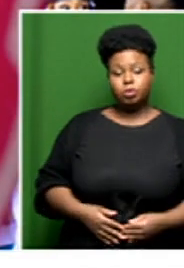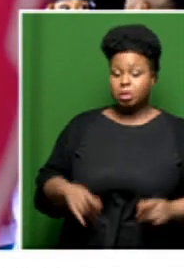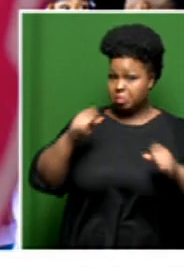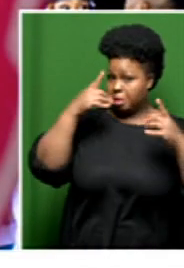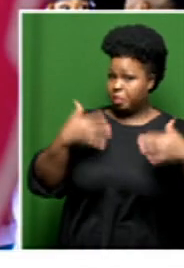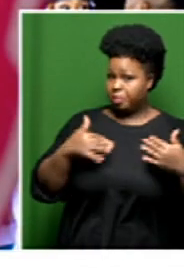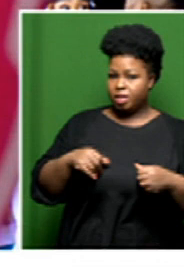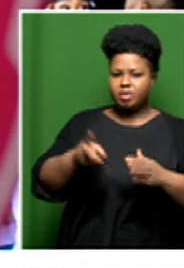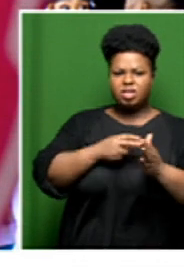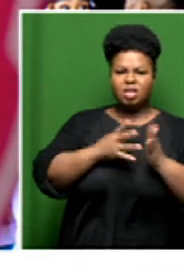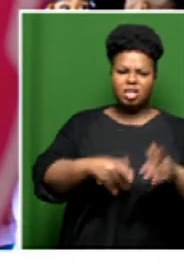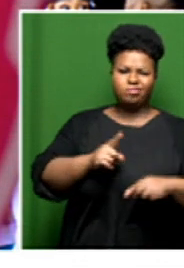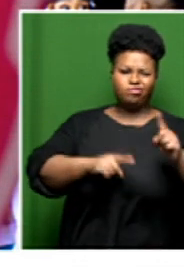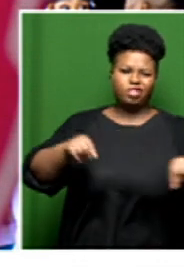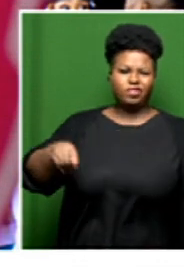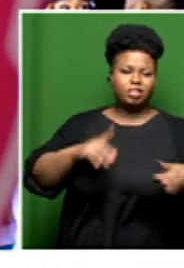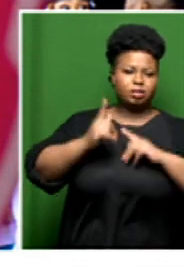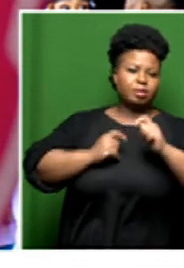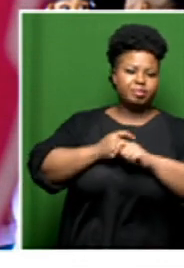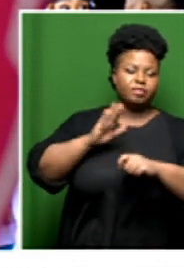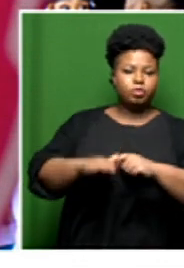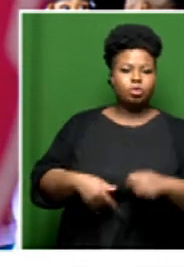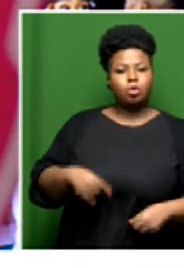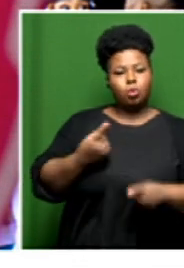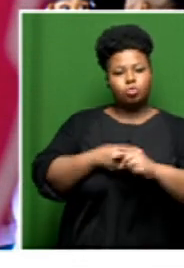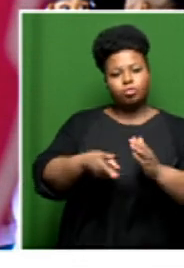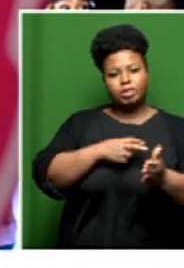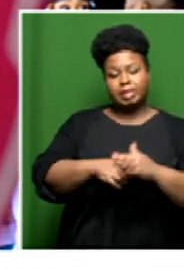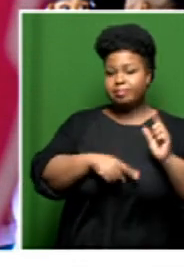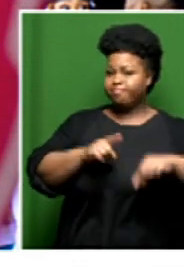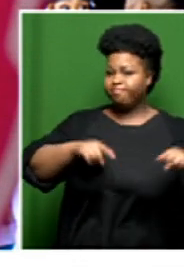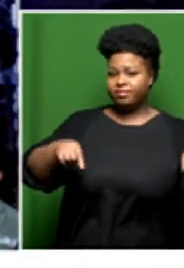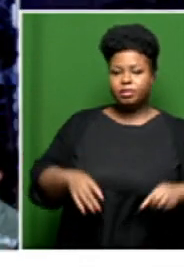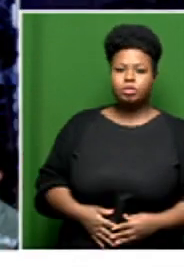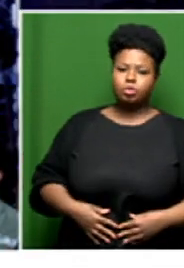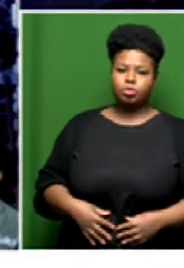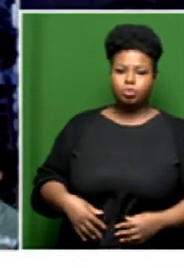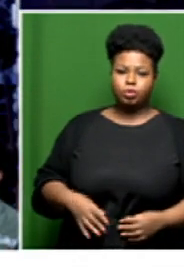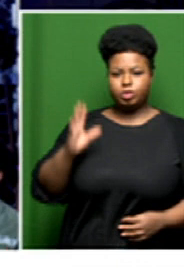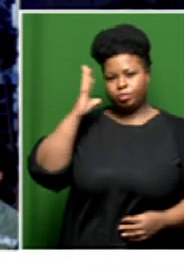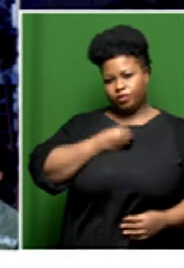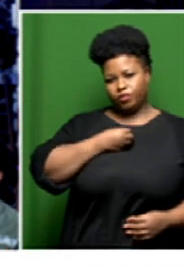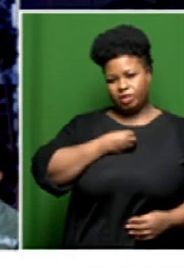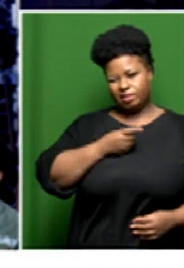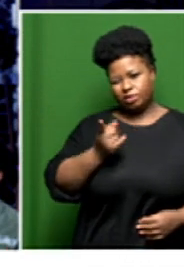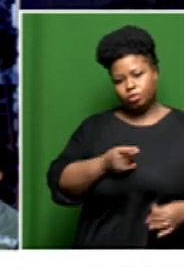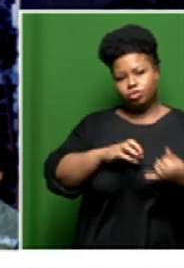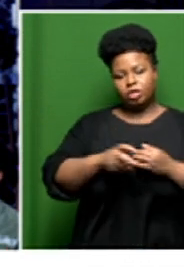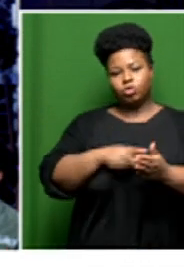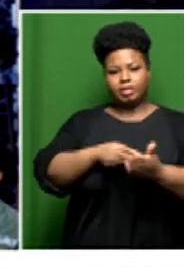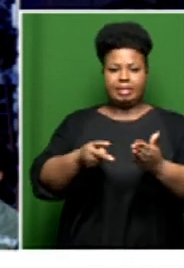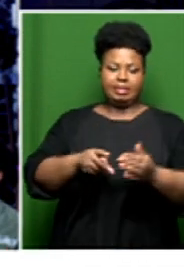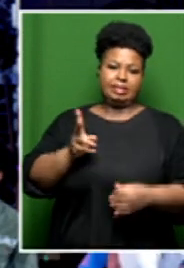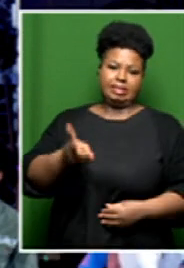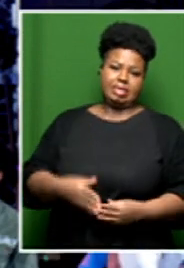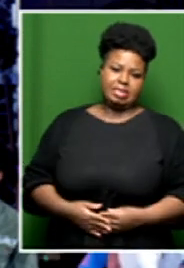brilliant dancers. They were from different types of genres. They had different calibers within the dance. So it was such a beautiful experience having to dance against them.